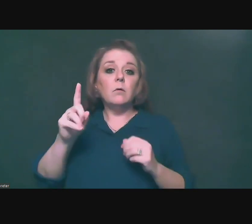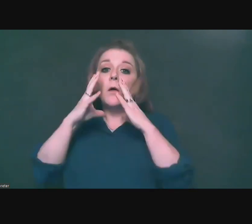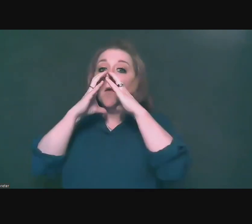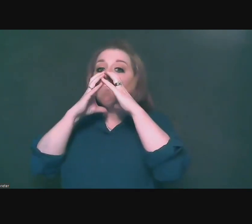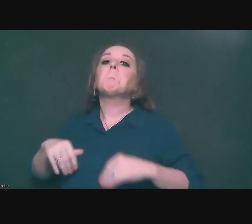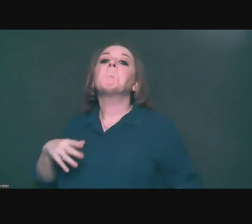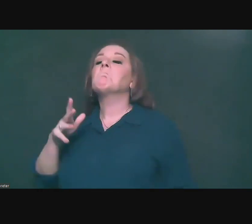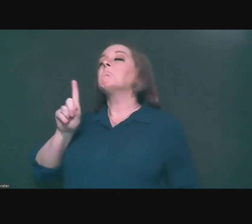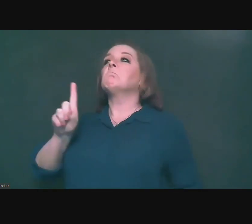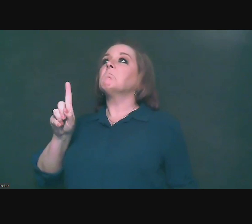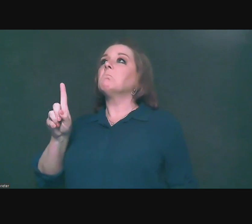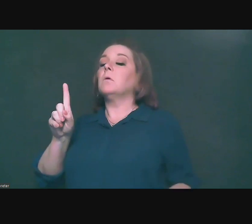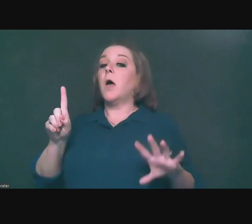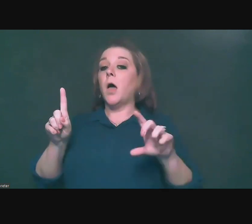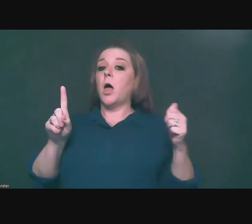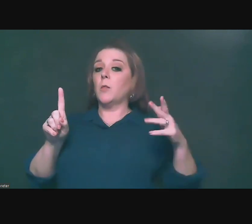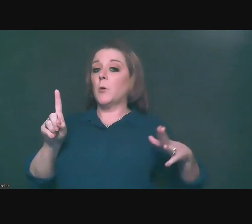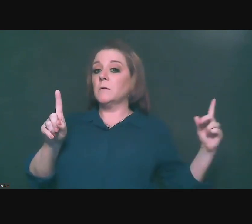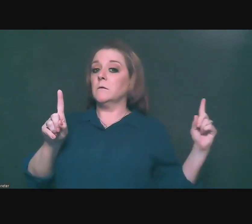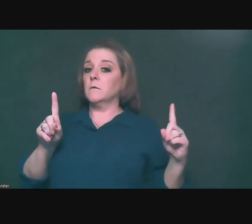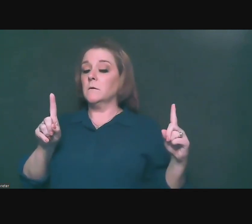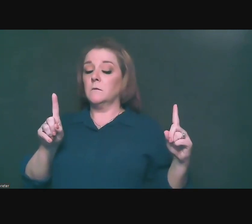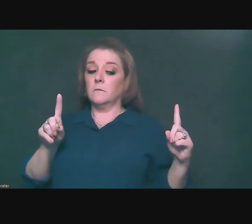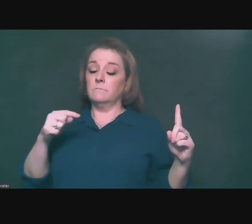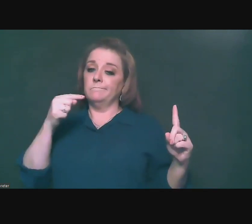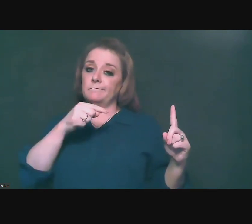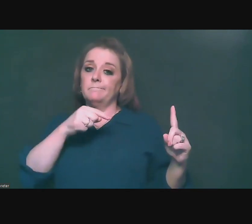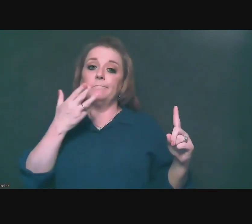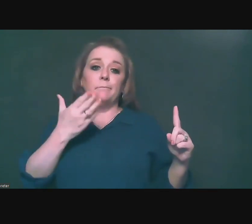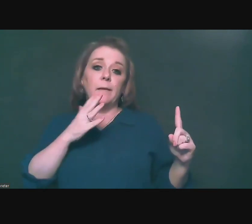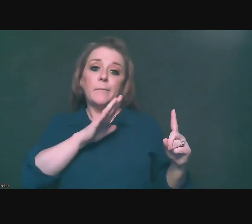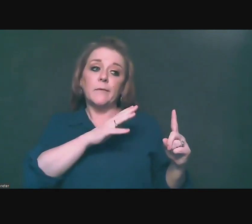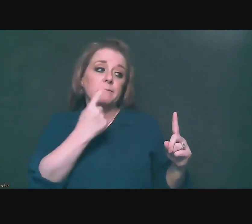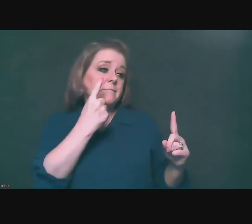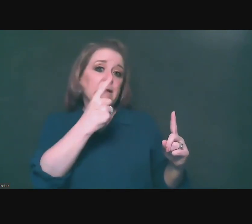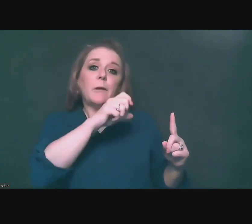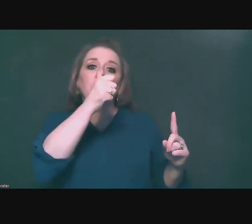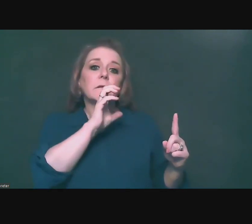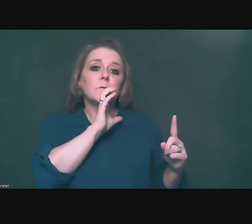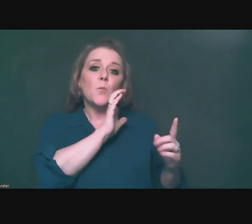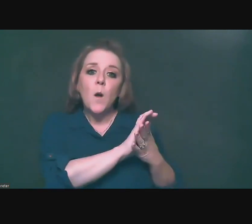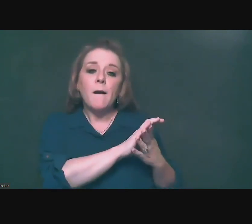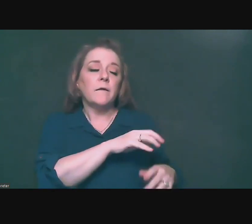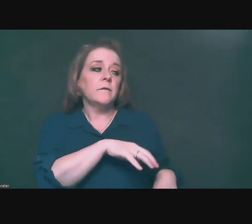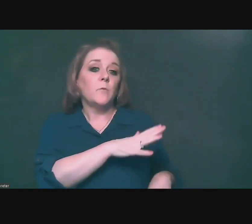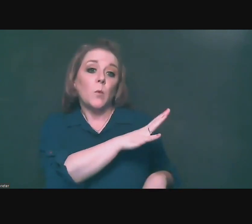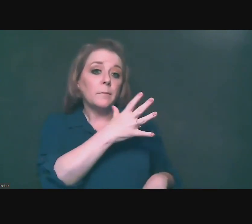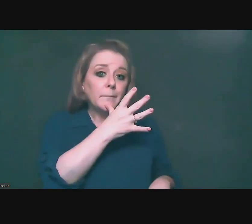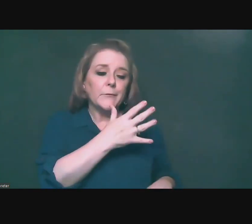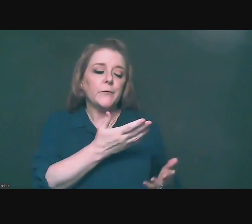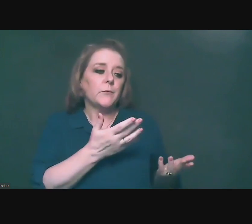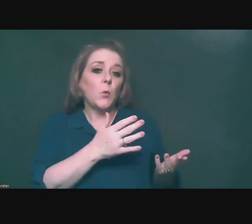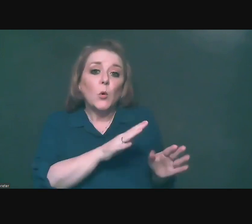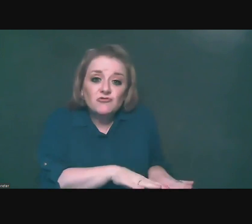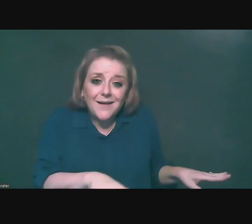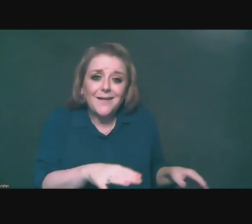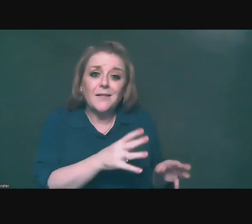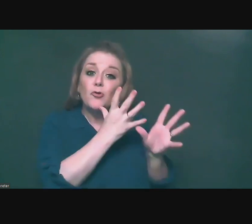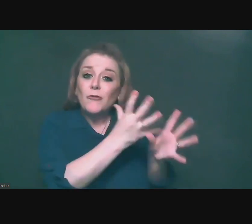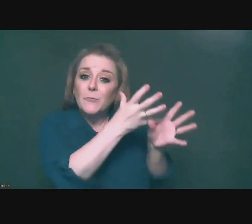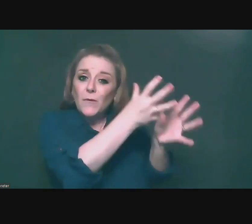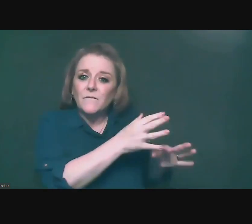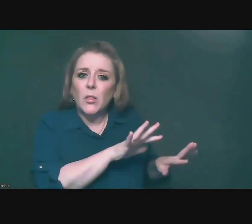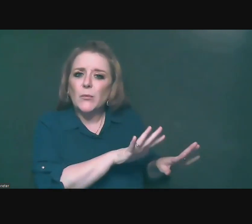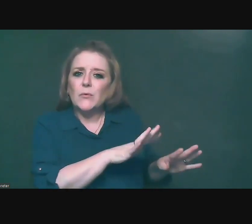covering may be someone's wife, mother, husband, child, grandmother, grandfather, or